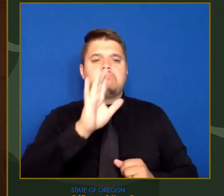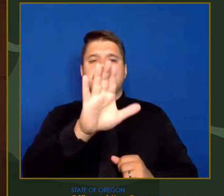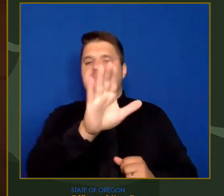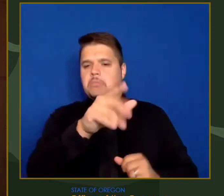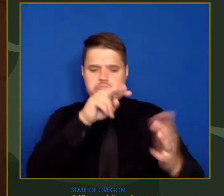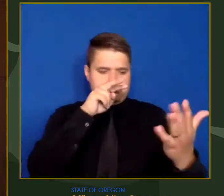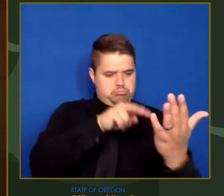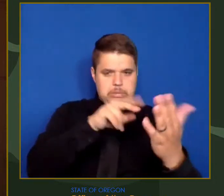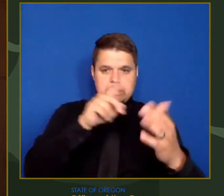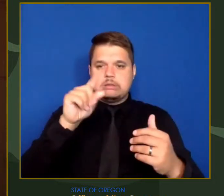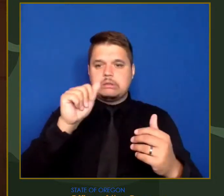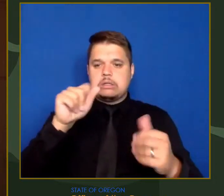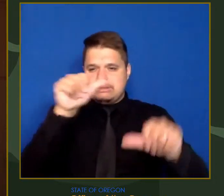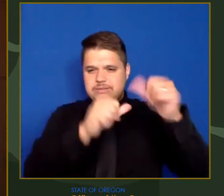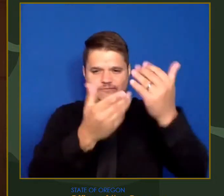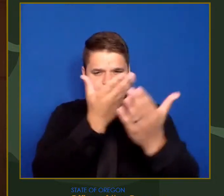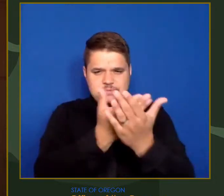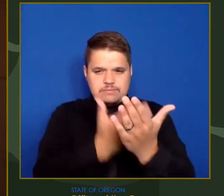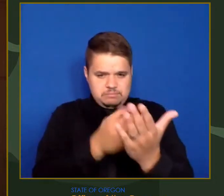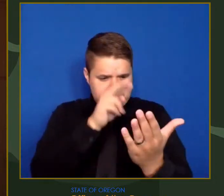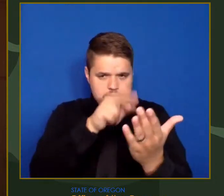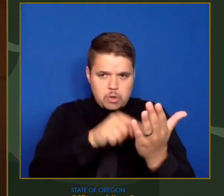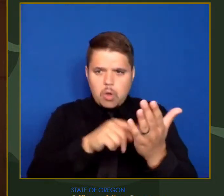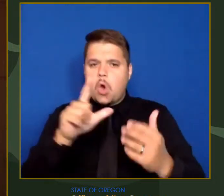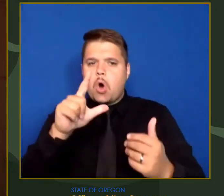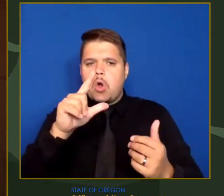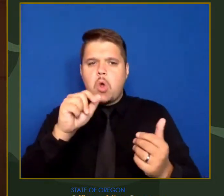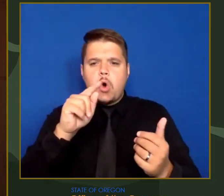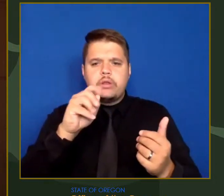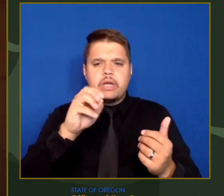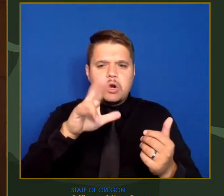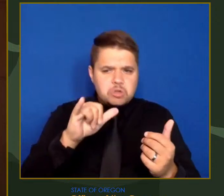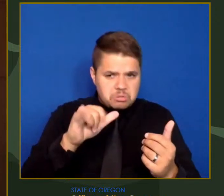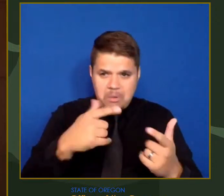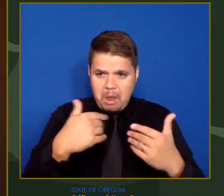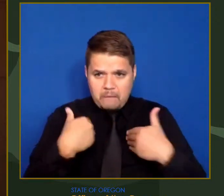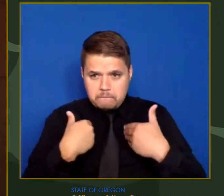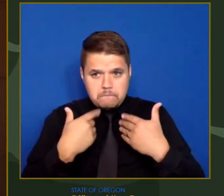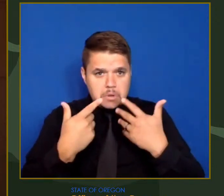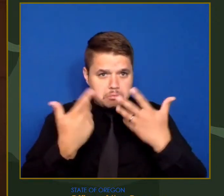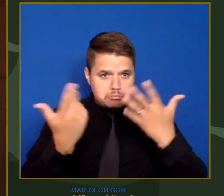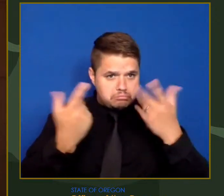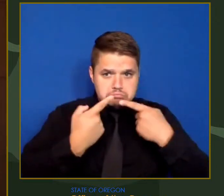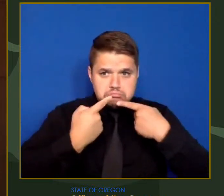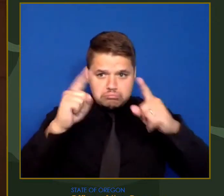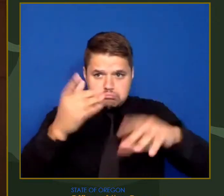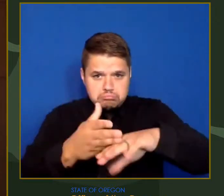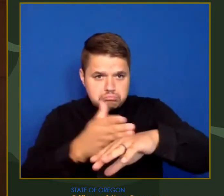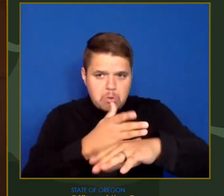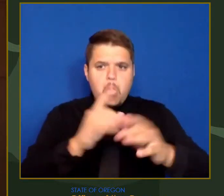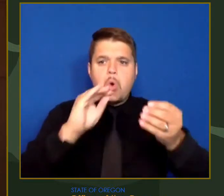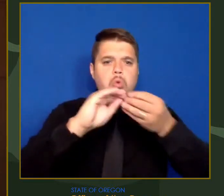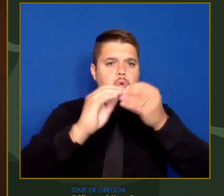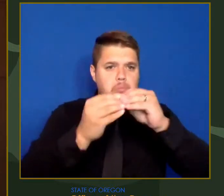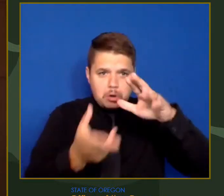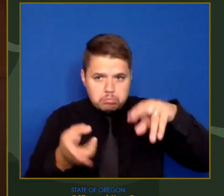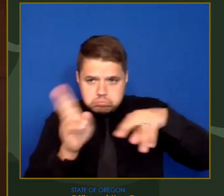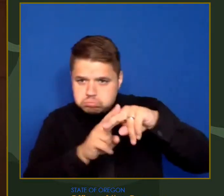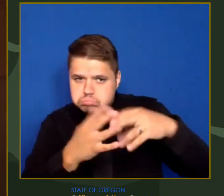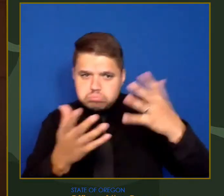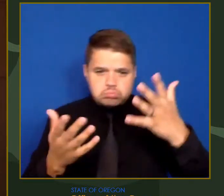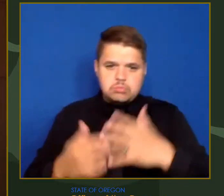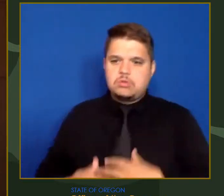system, the lottery for getting a shot, is having an effect? That's a really good question, Lisa. The good news is